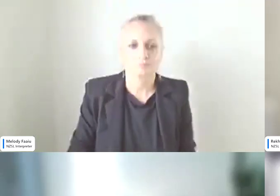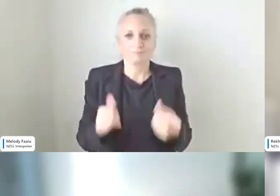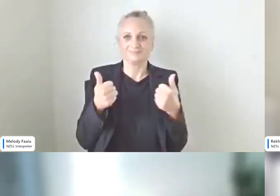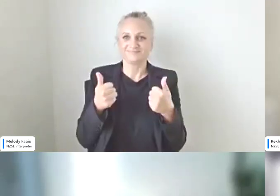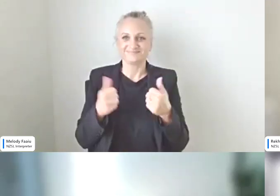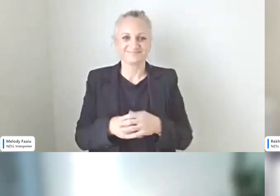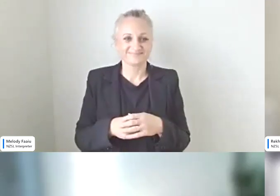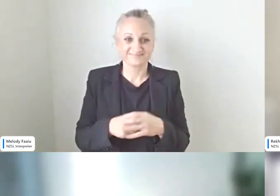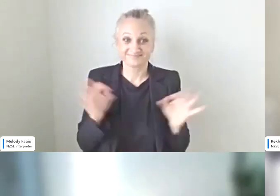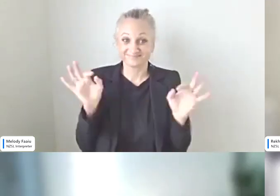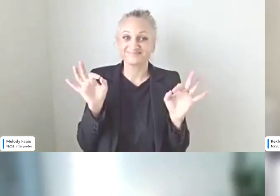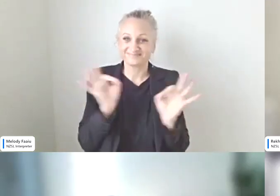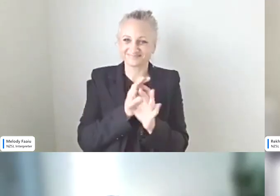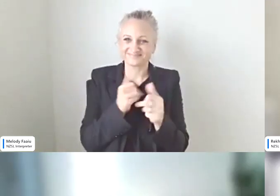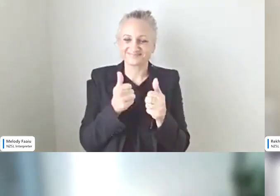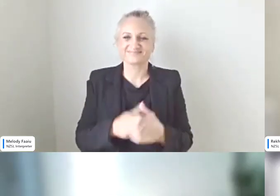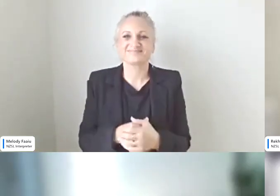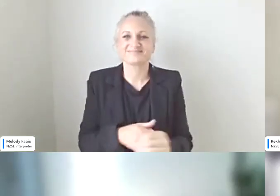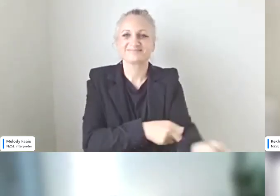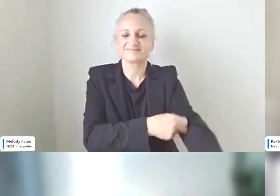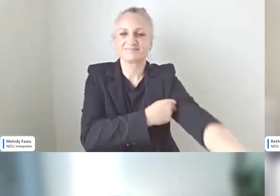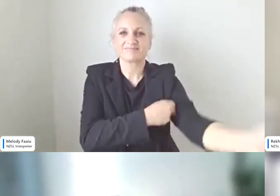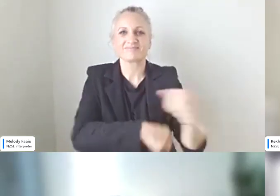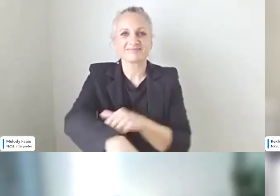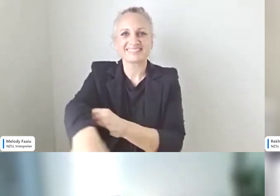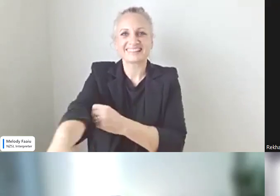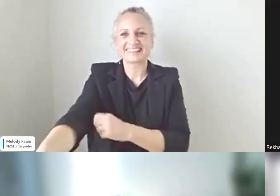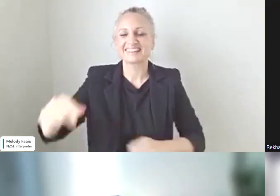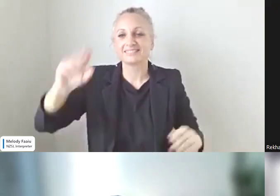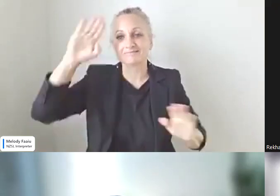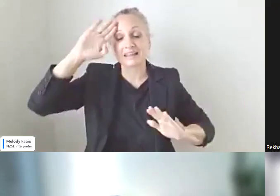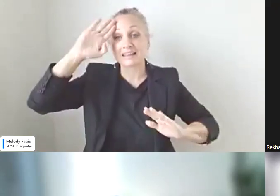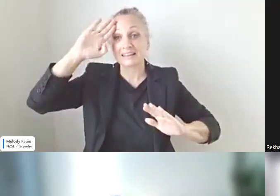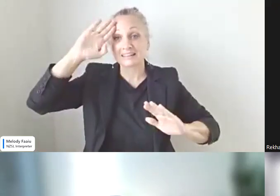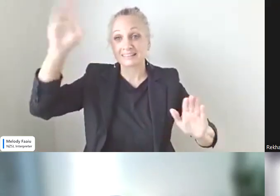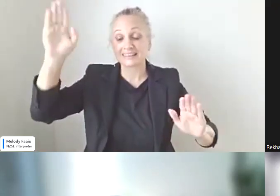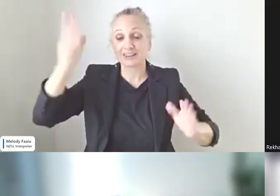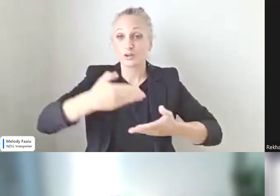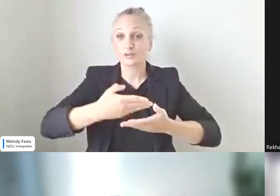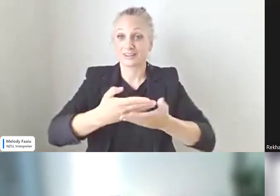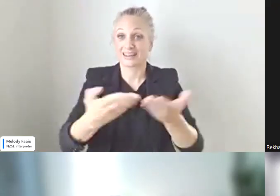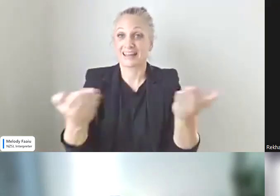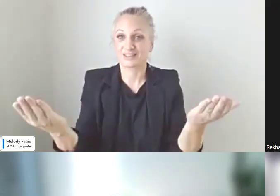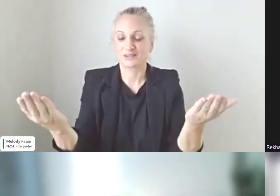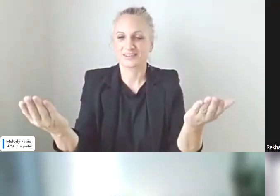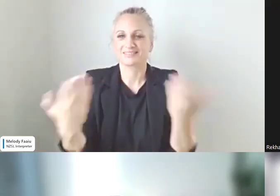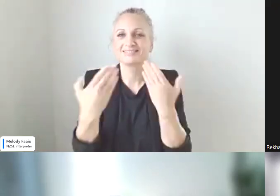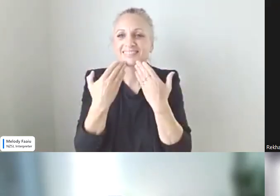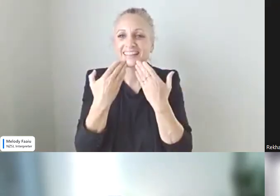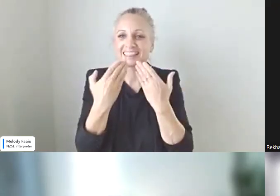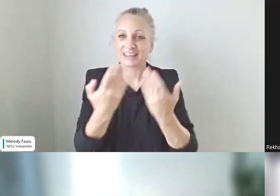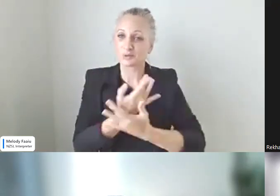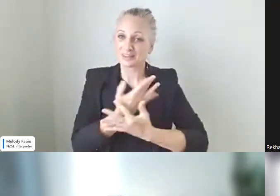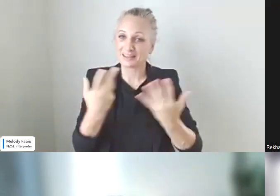There we go. Okay, tēnā koutou katoa. Thank you, everyone. My name is Annette Mills. I'm from